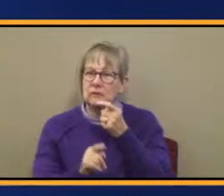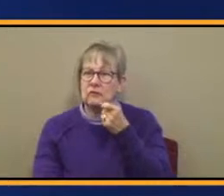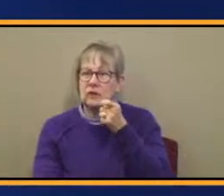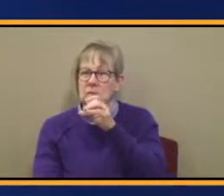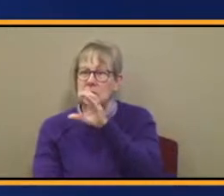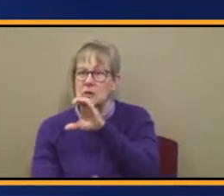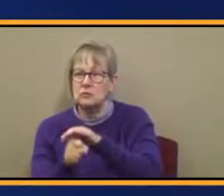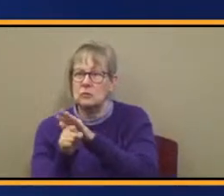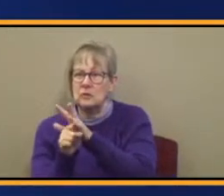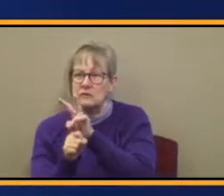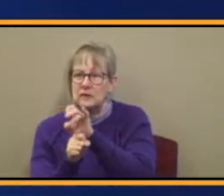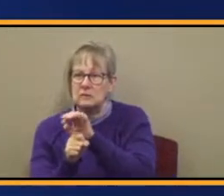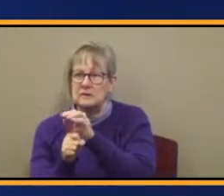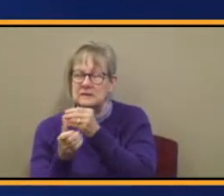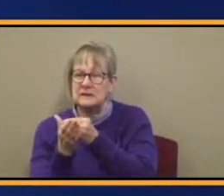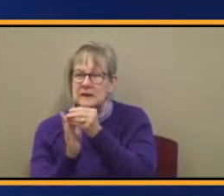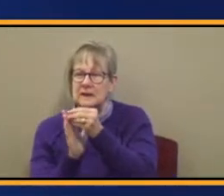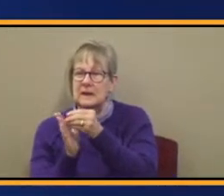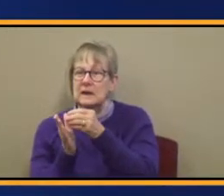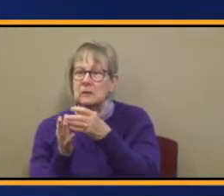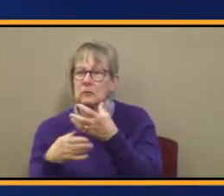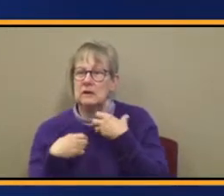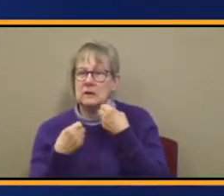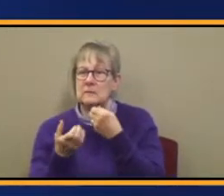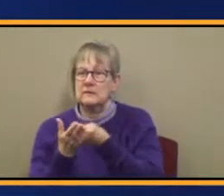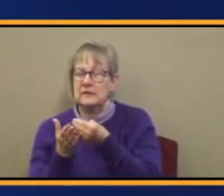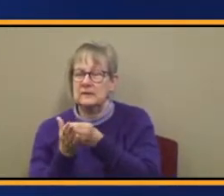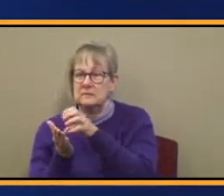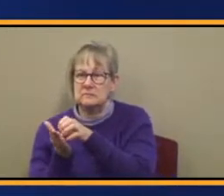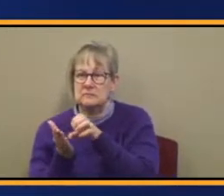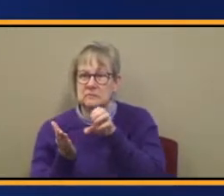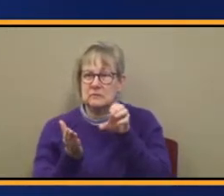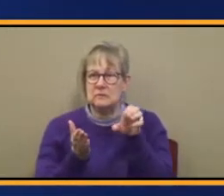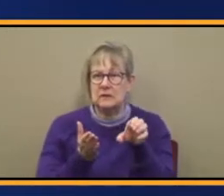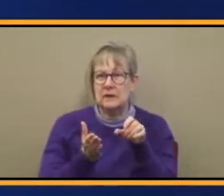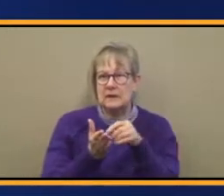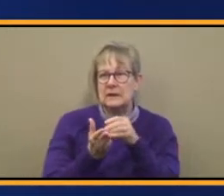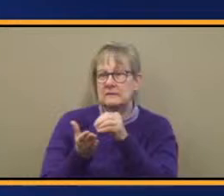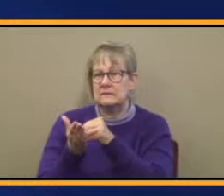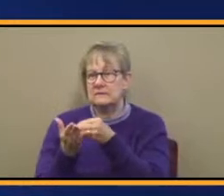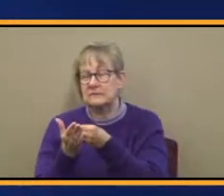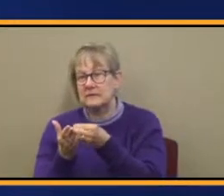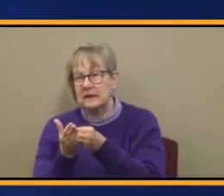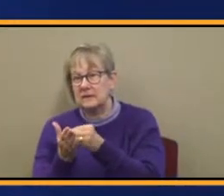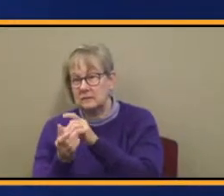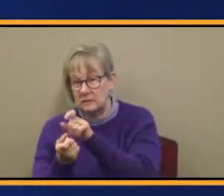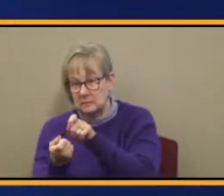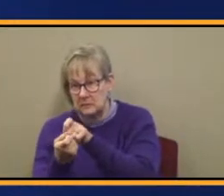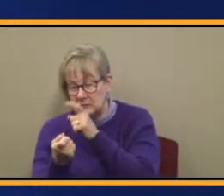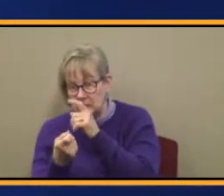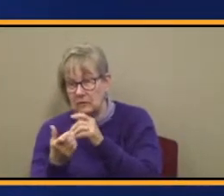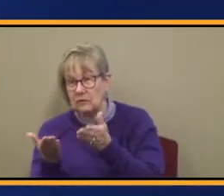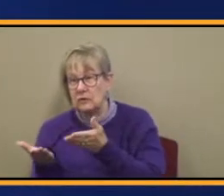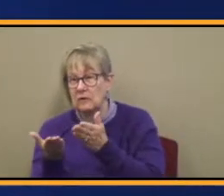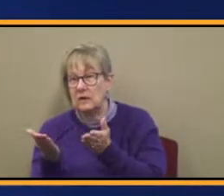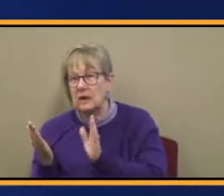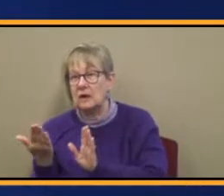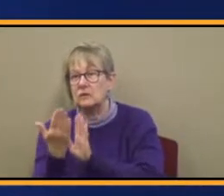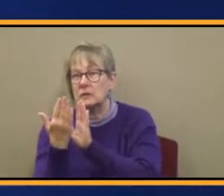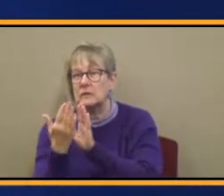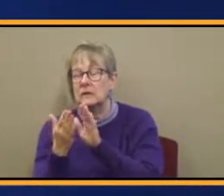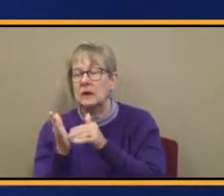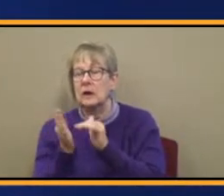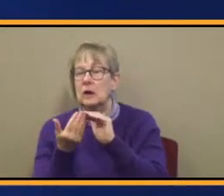and local fiscal recovery funds, portion of the grant funds. These funds are designated to support services addressing community